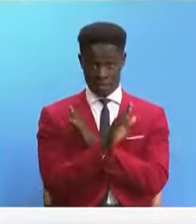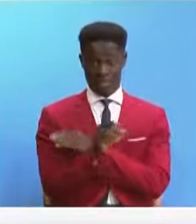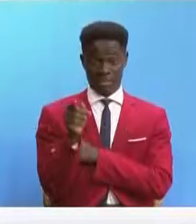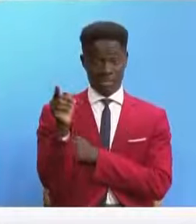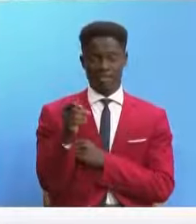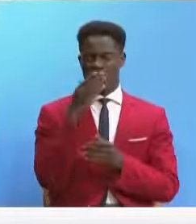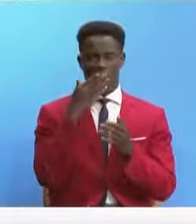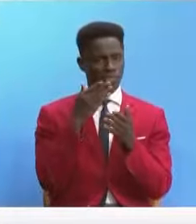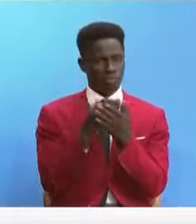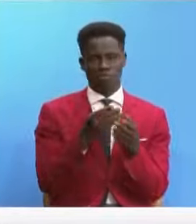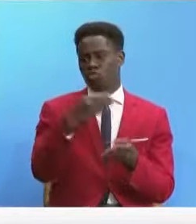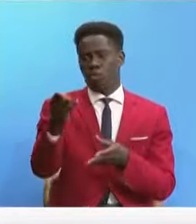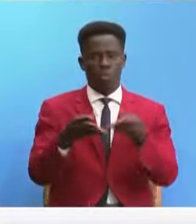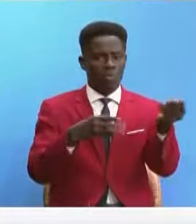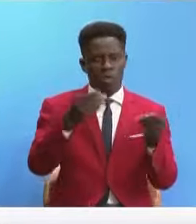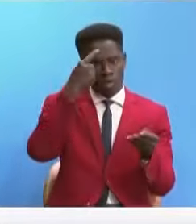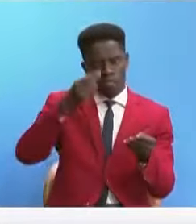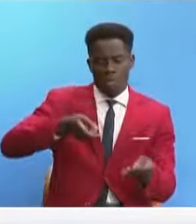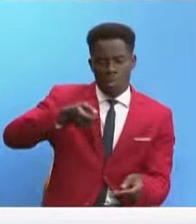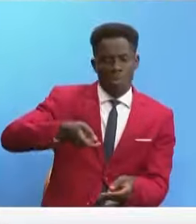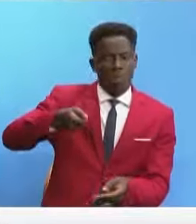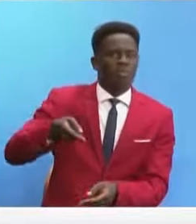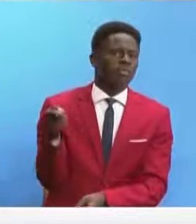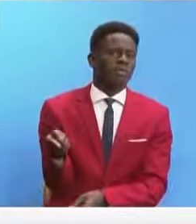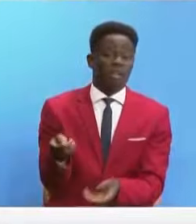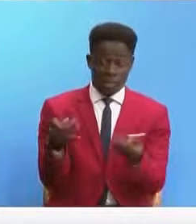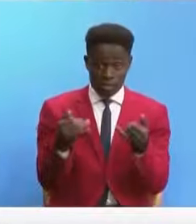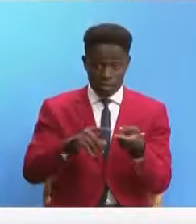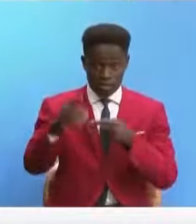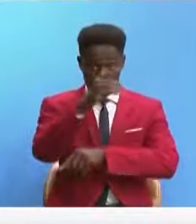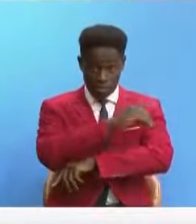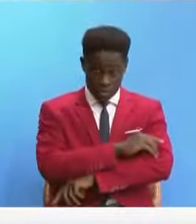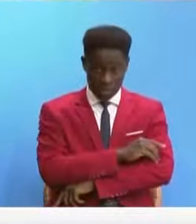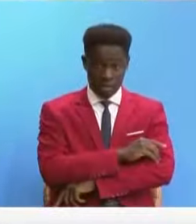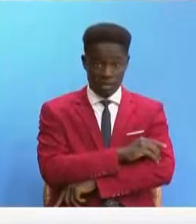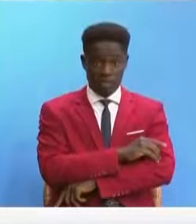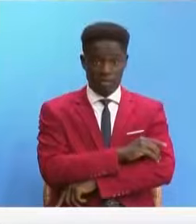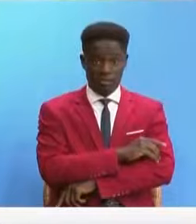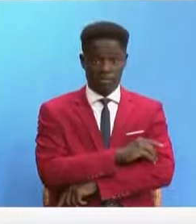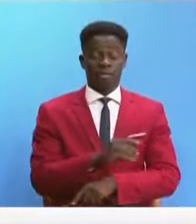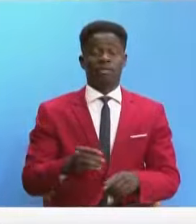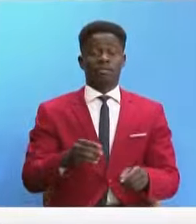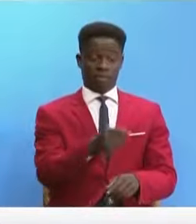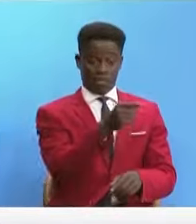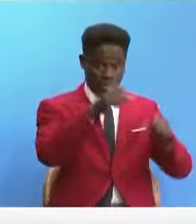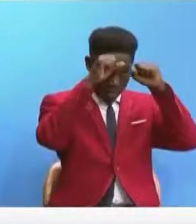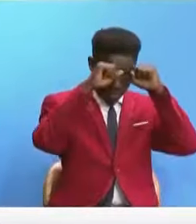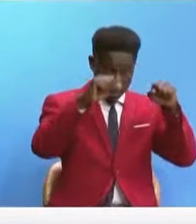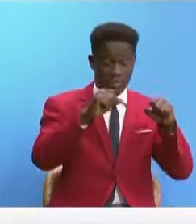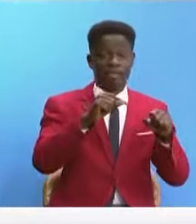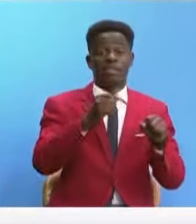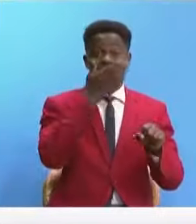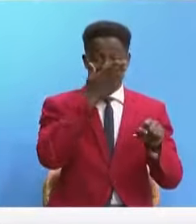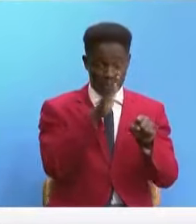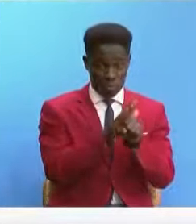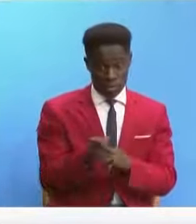and today another market has been unlocked, as visiting Burundian President Evariste Ndayishimiye has assured that his government will buy